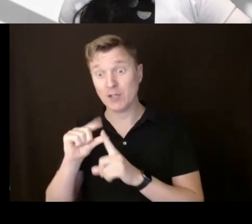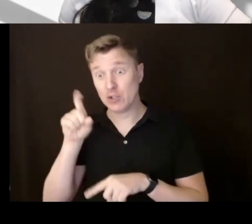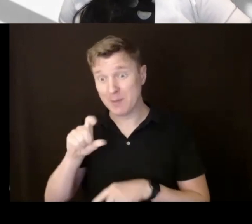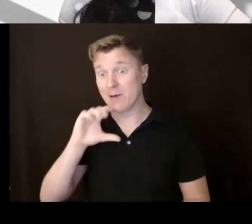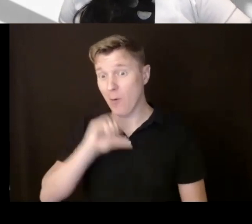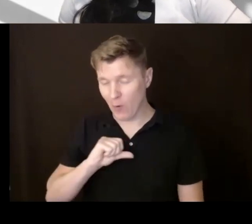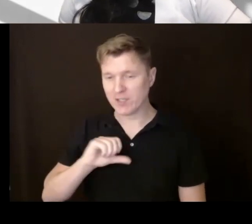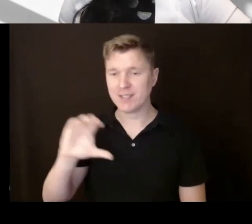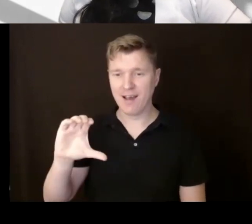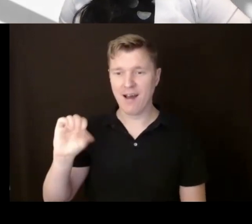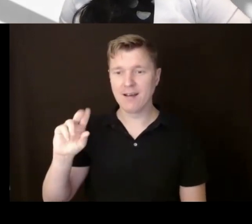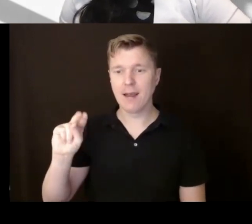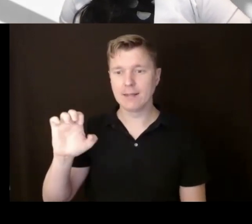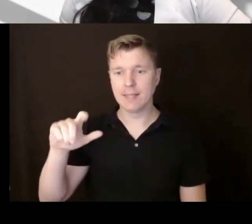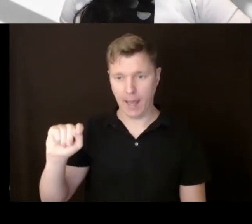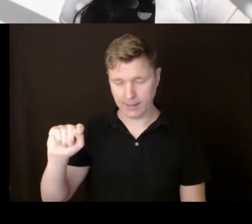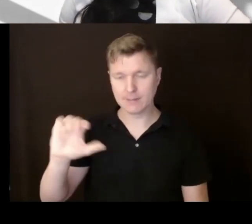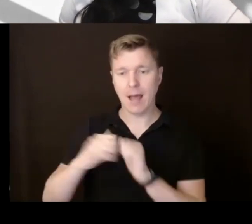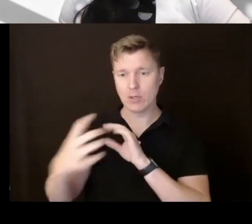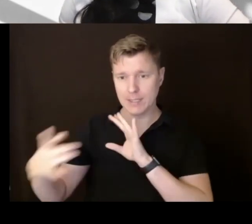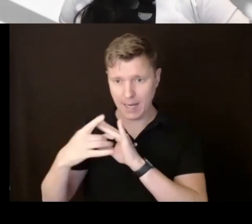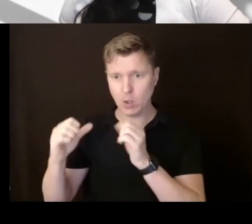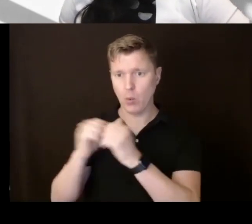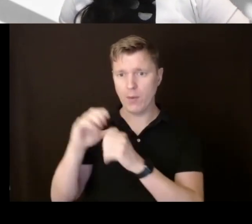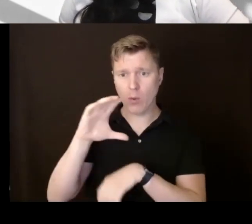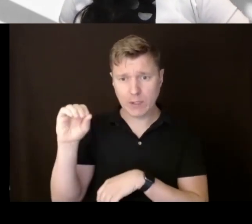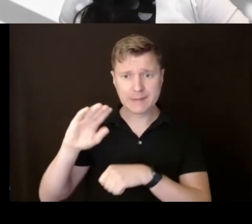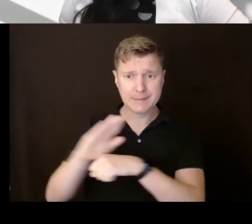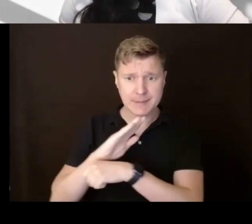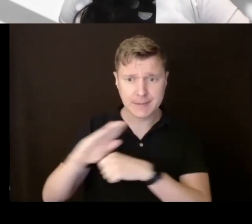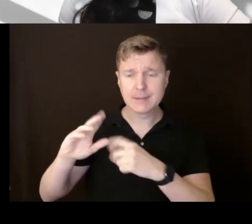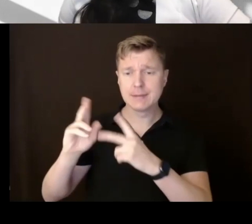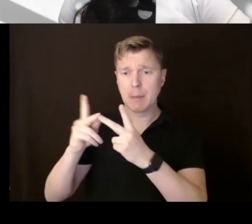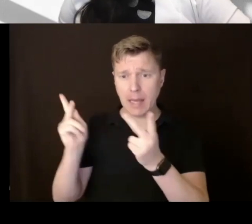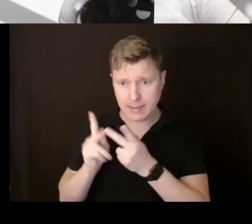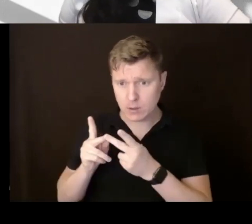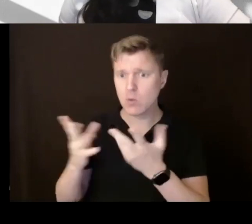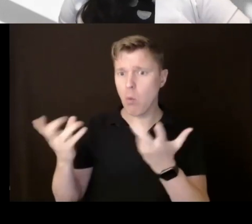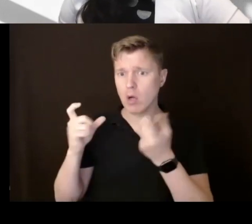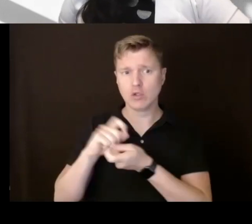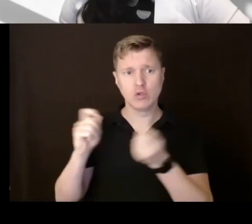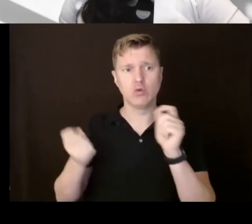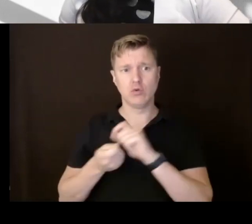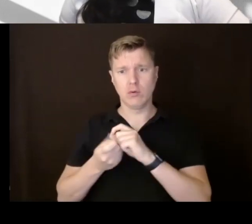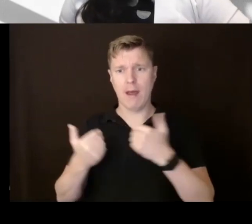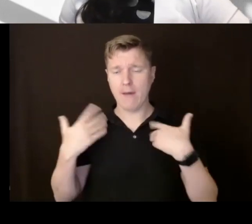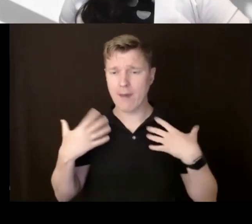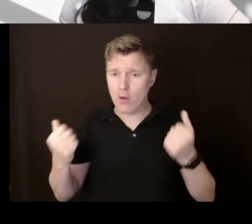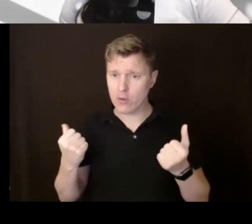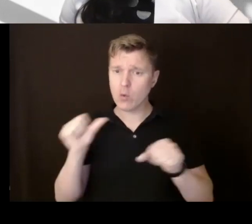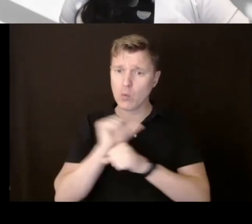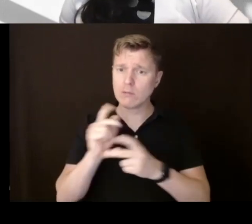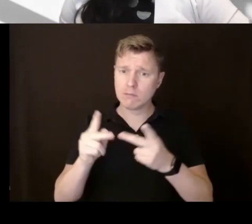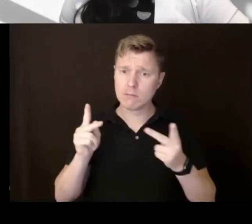how to connect with organizations and institutions interested in building healthier workplace cultures. So I think I kind of crossed over, but